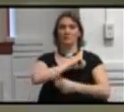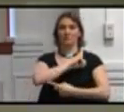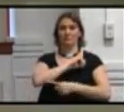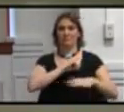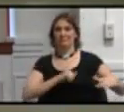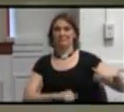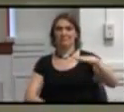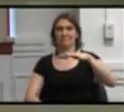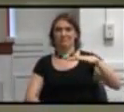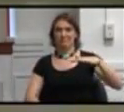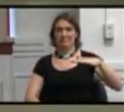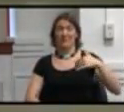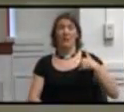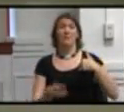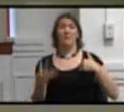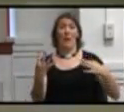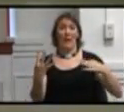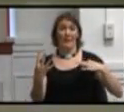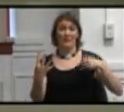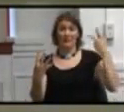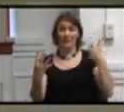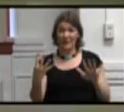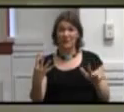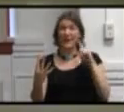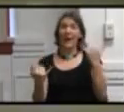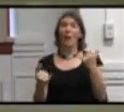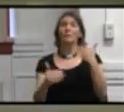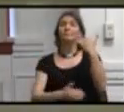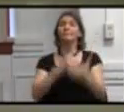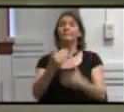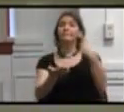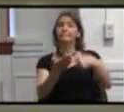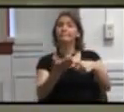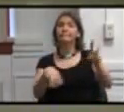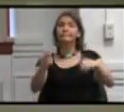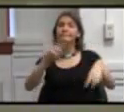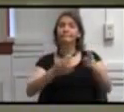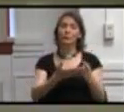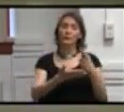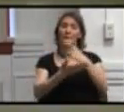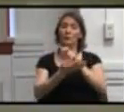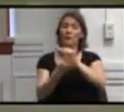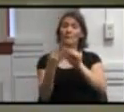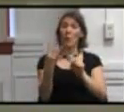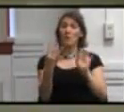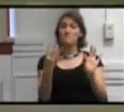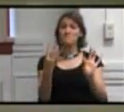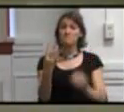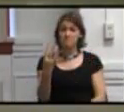And four applications were received, and the process can be reviewed and vetted.